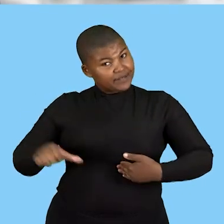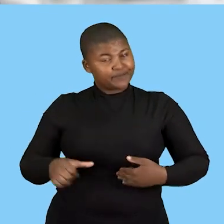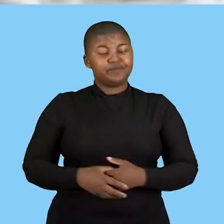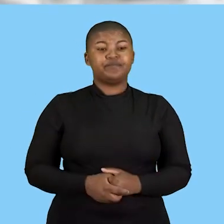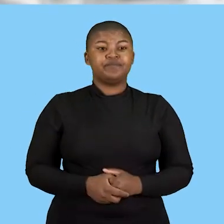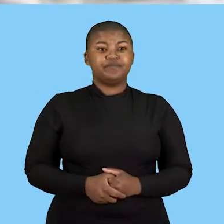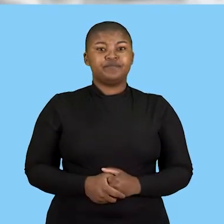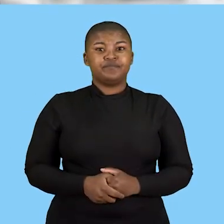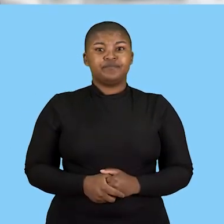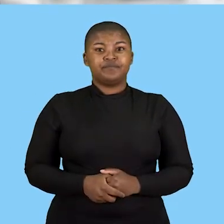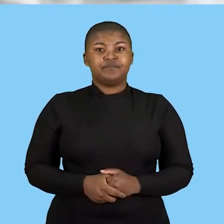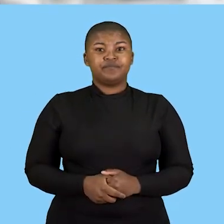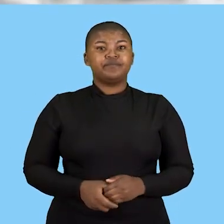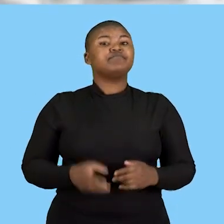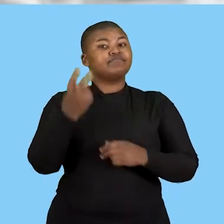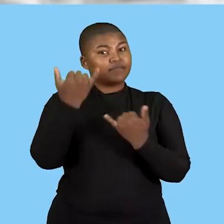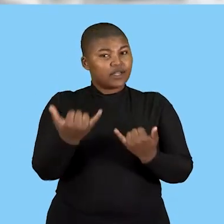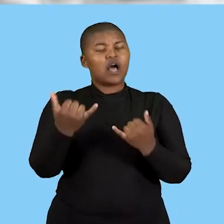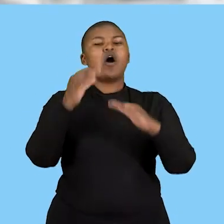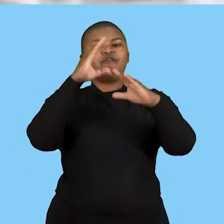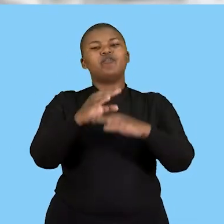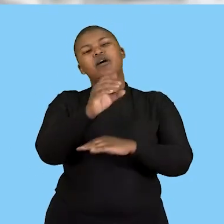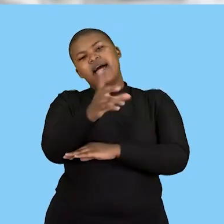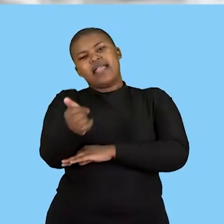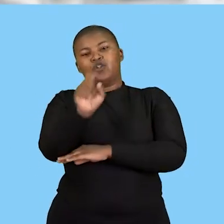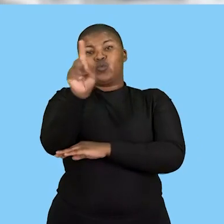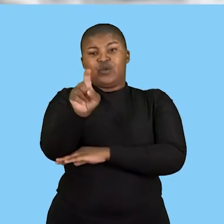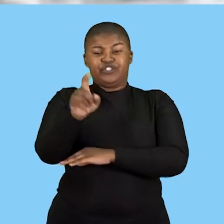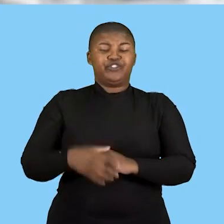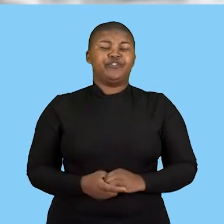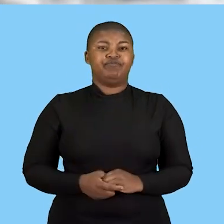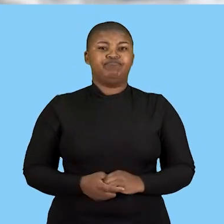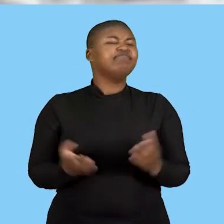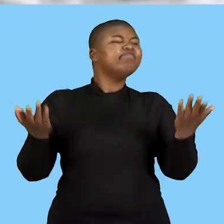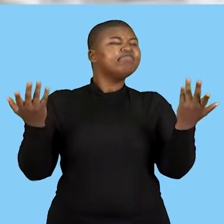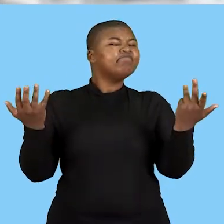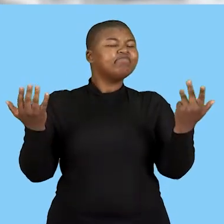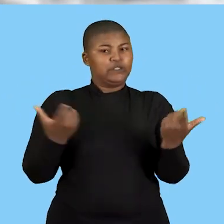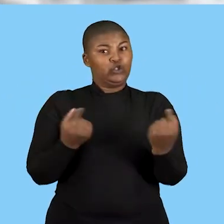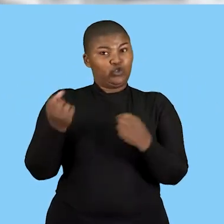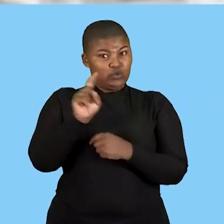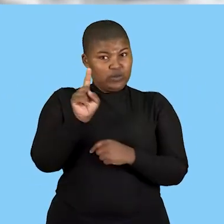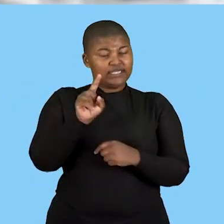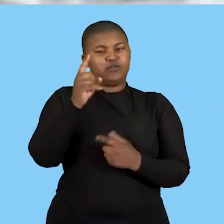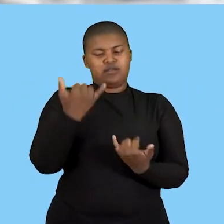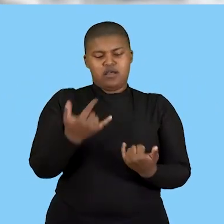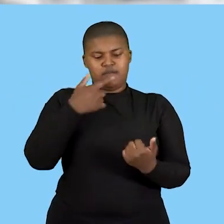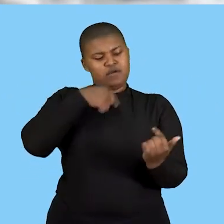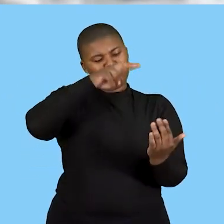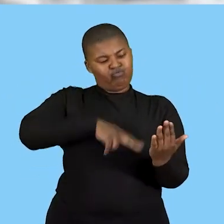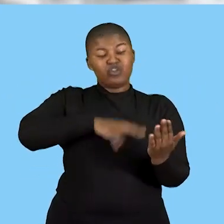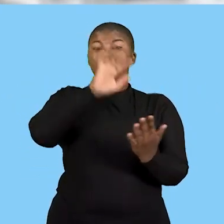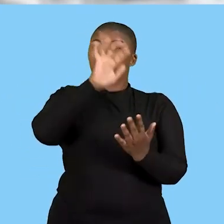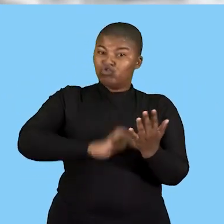Welcome back. Now we have another application question. What are we expected to do? We're expected to read